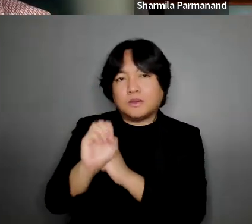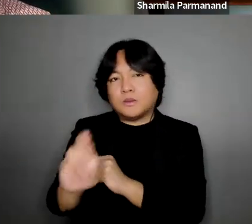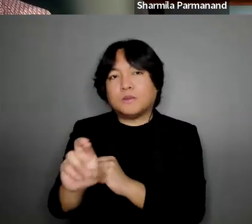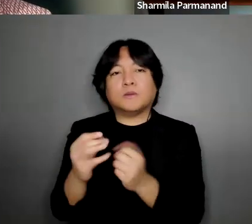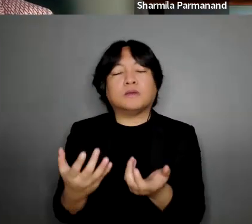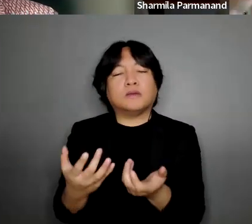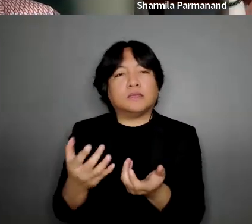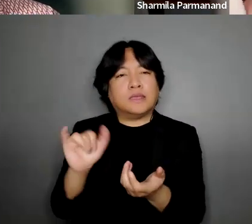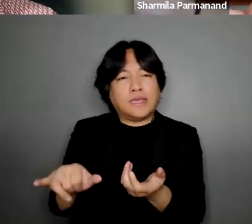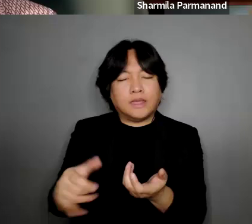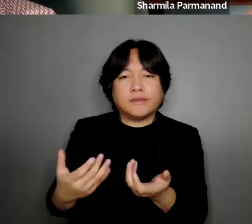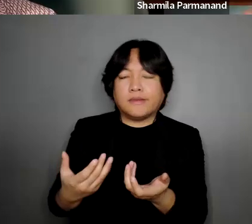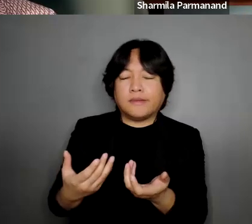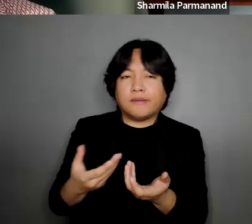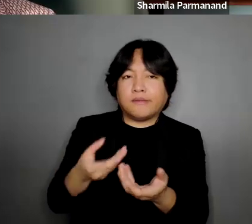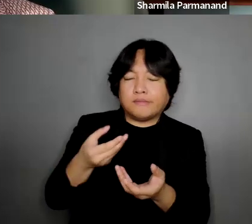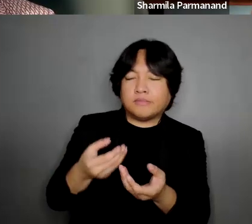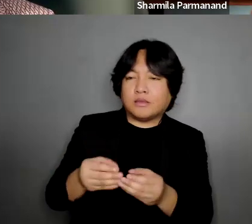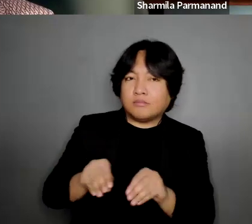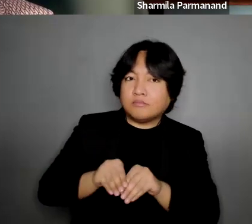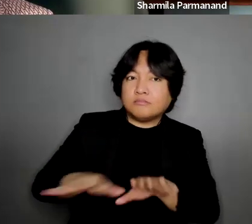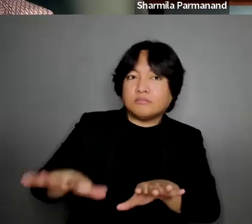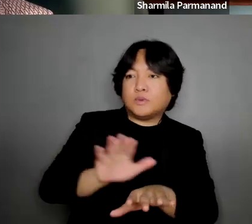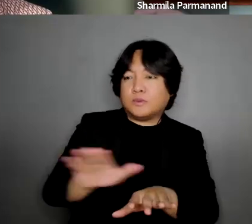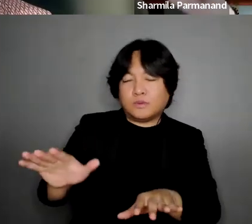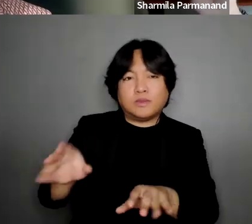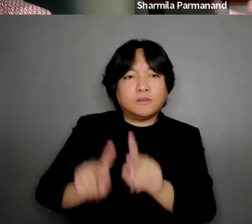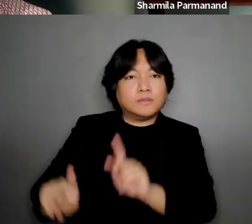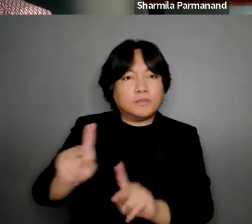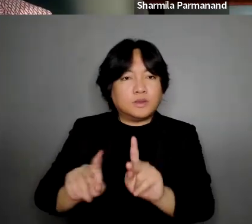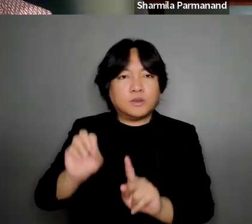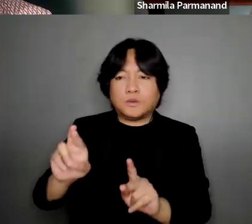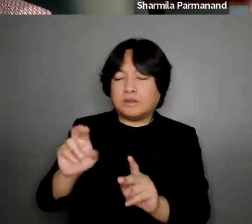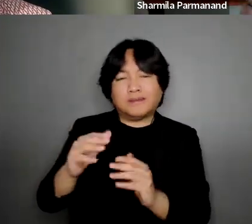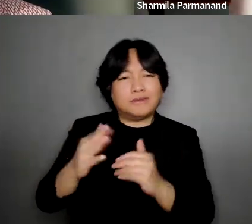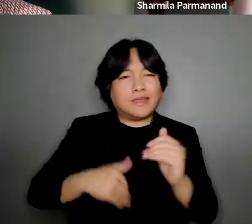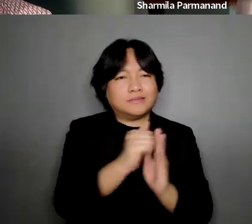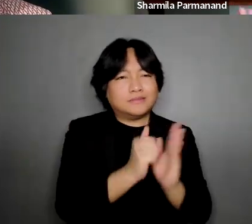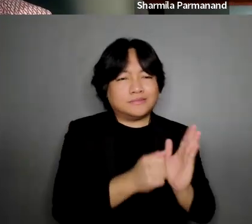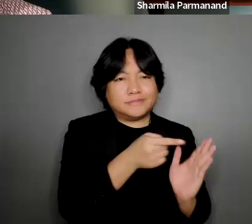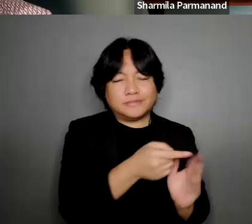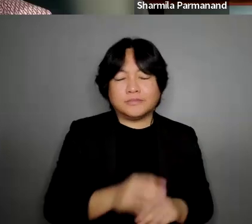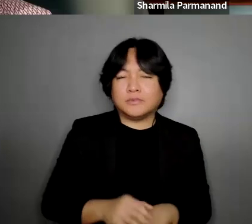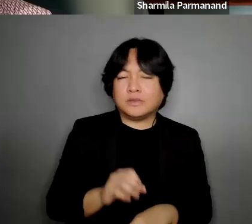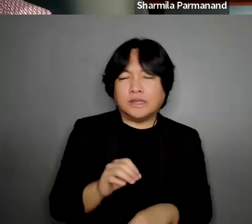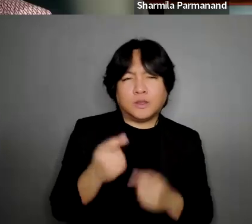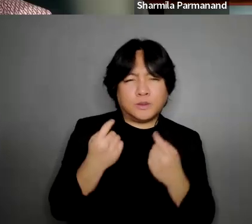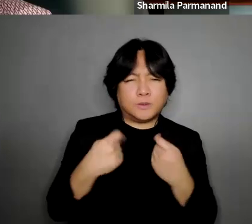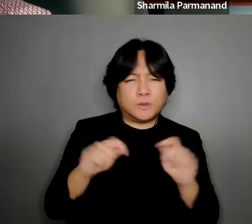to laymen, to a lay audience rather than an academic one, right? So kind of incorporating those